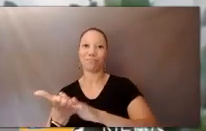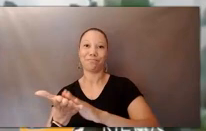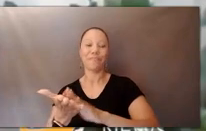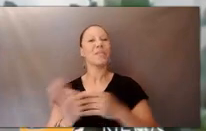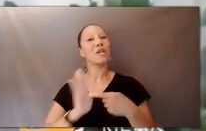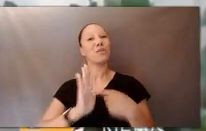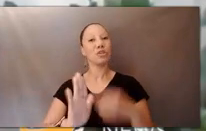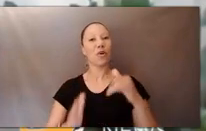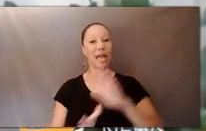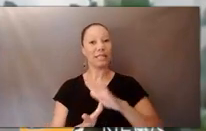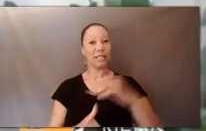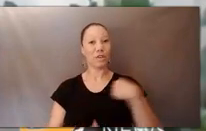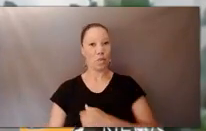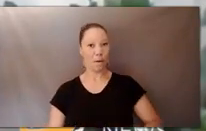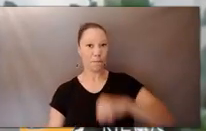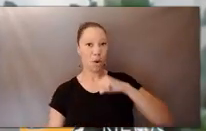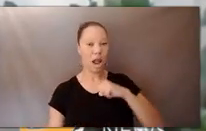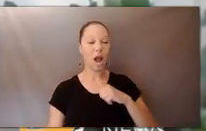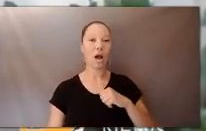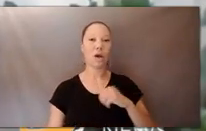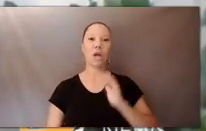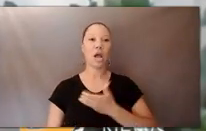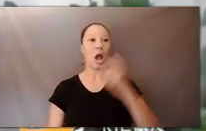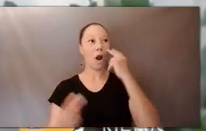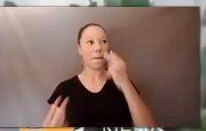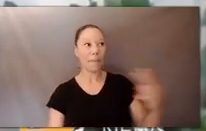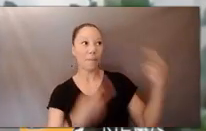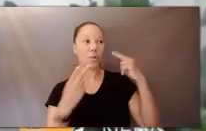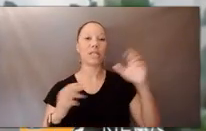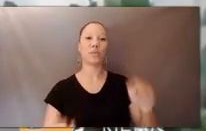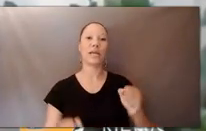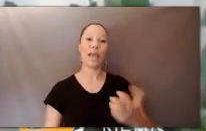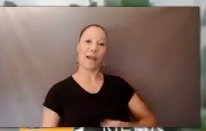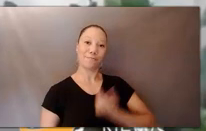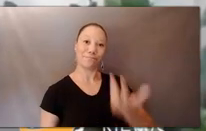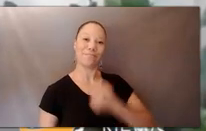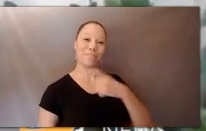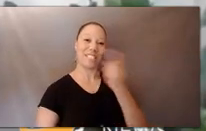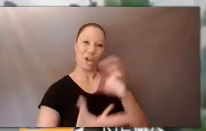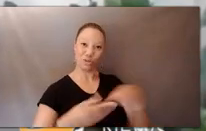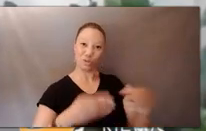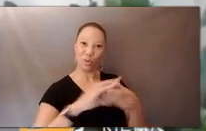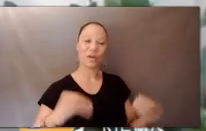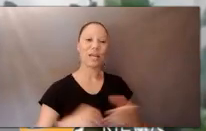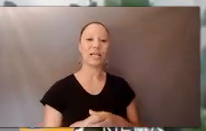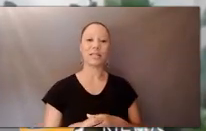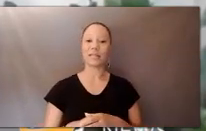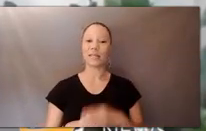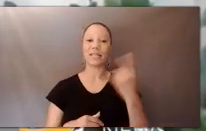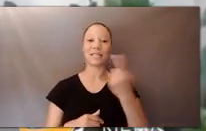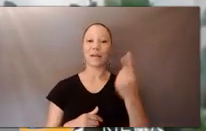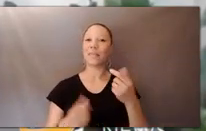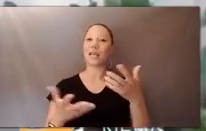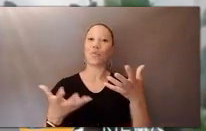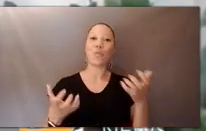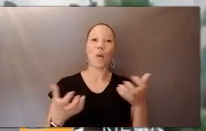that senior, what memory we have of them growing up, something that they've overcome that we really want to acknowledge, or words